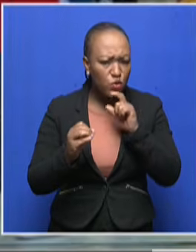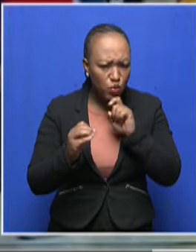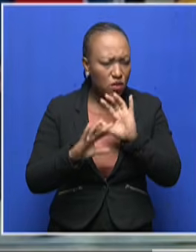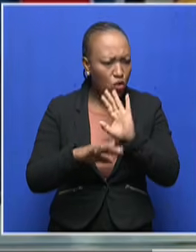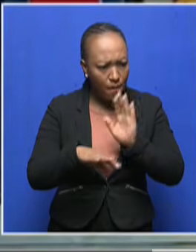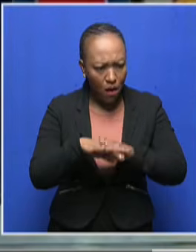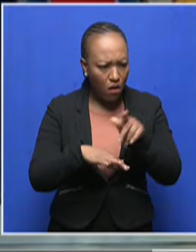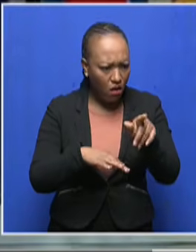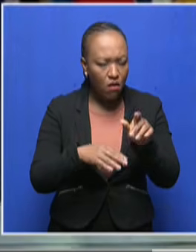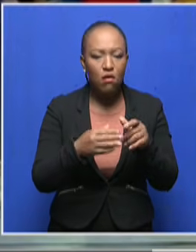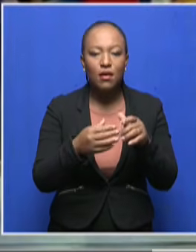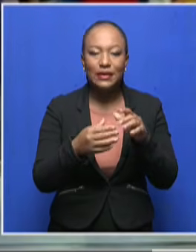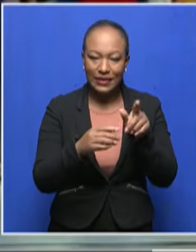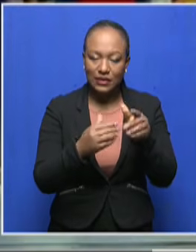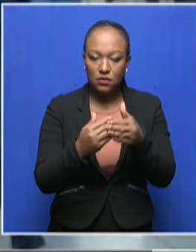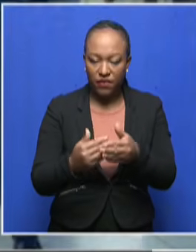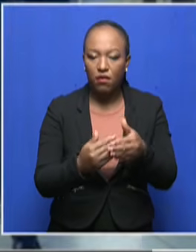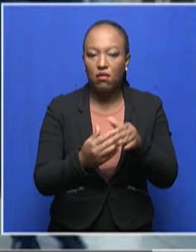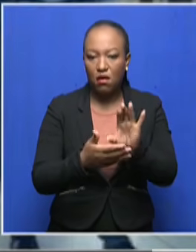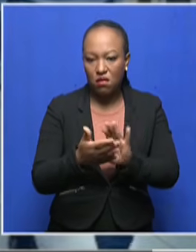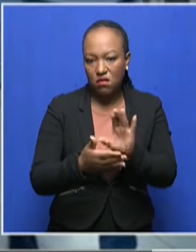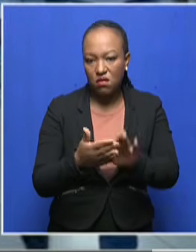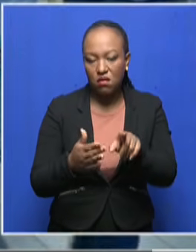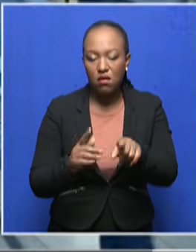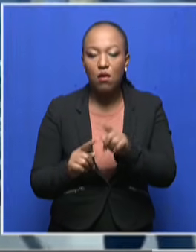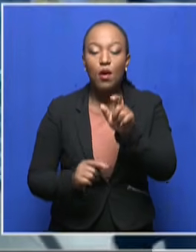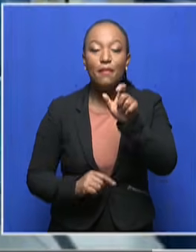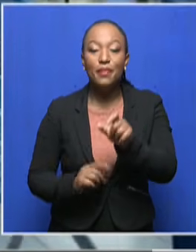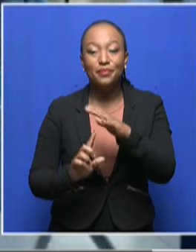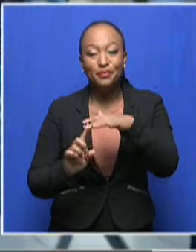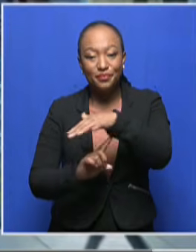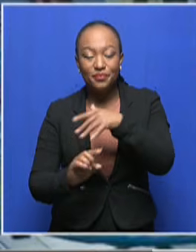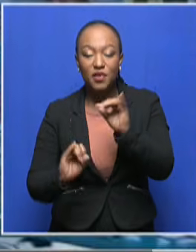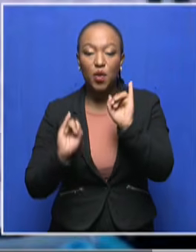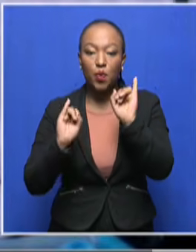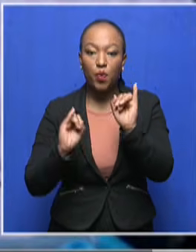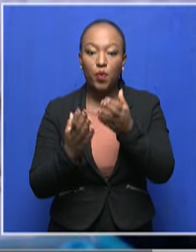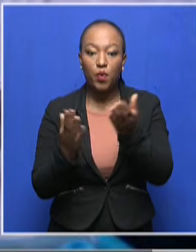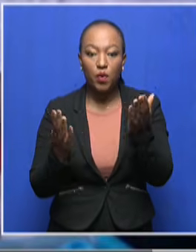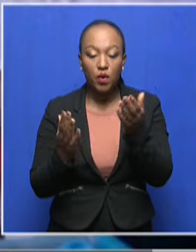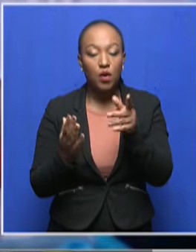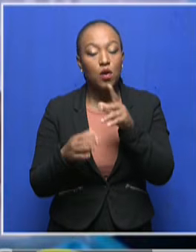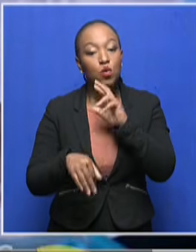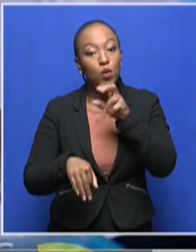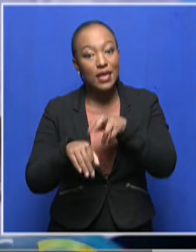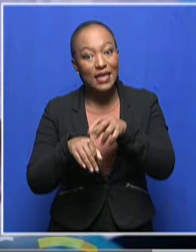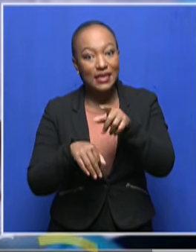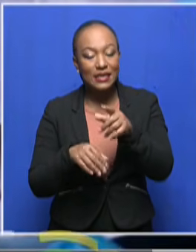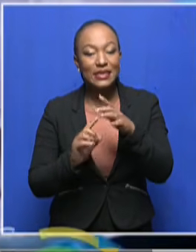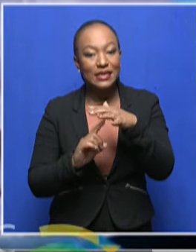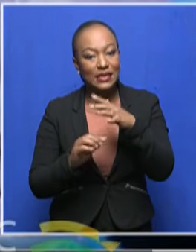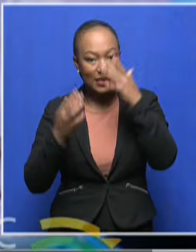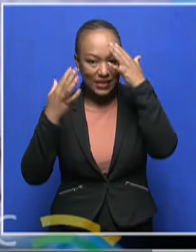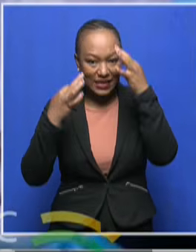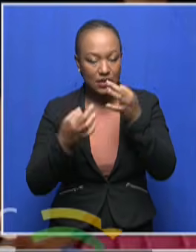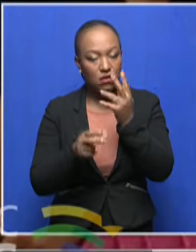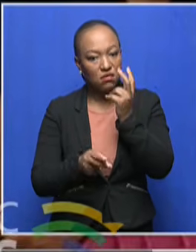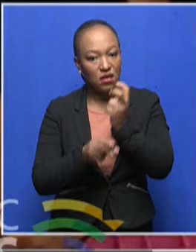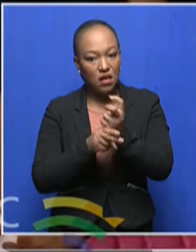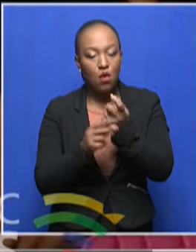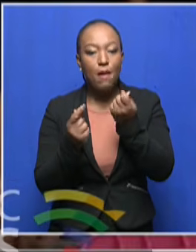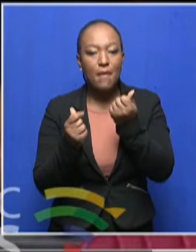back to the absolute fundamentals, because when a person is in a situation like this, it does require some tough decisions about where you're